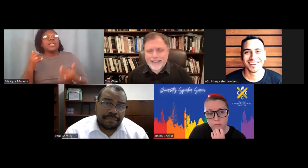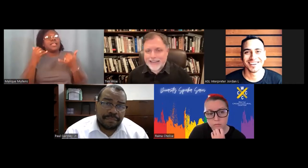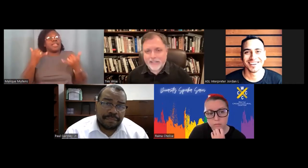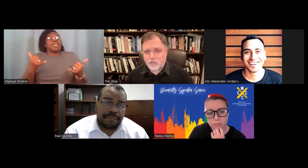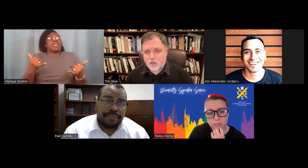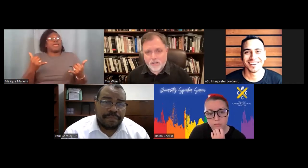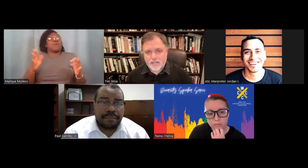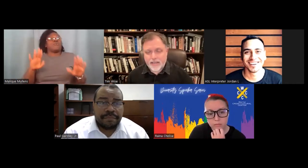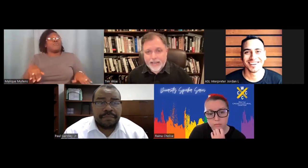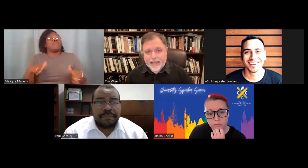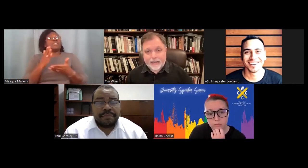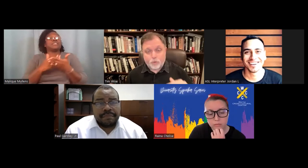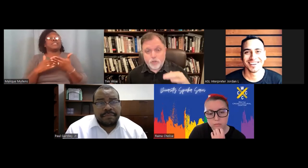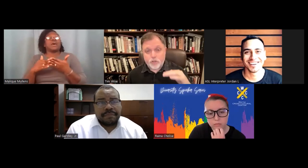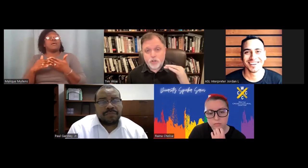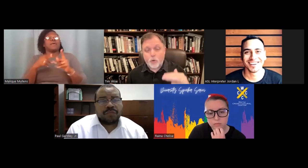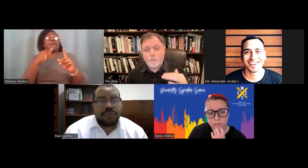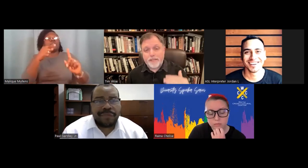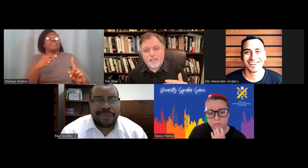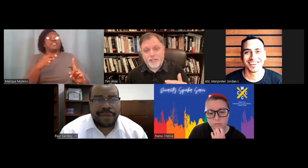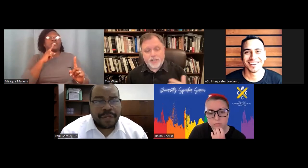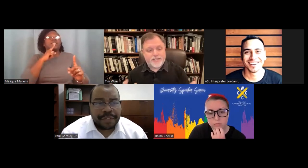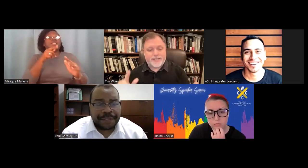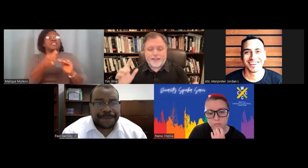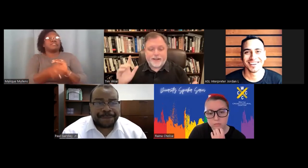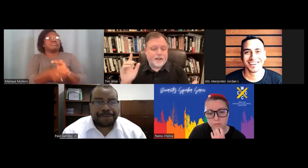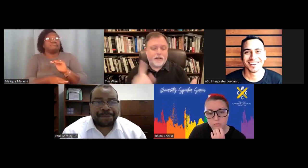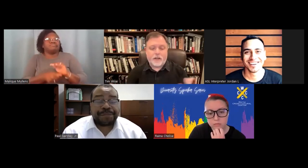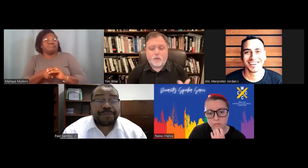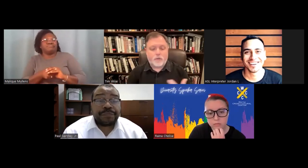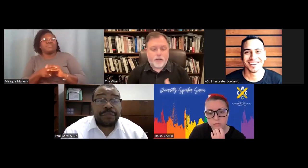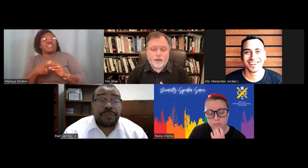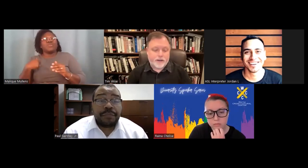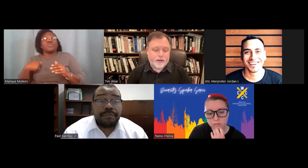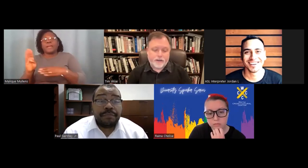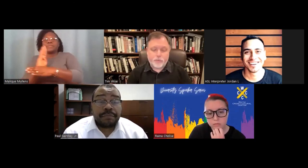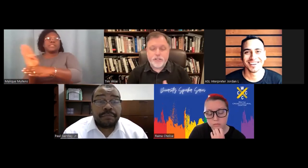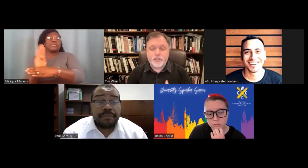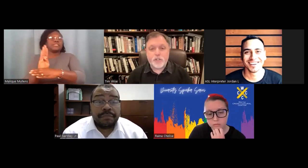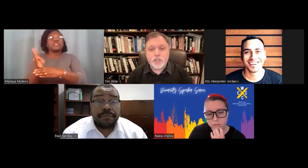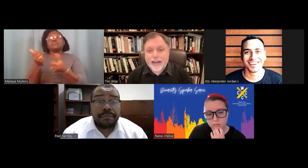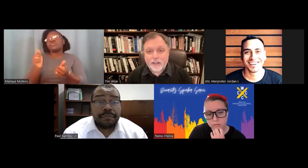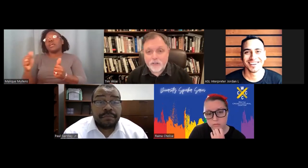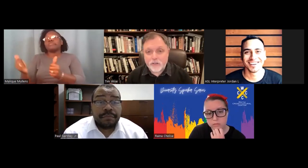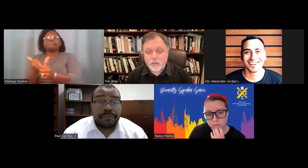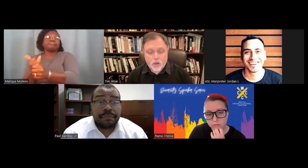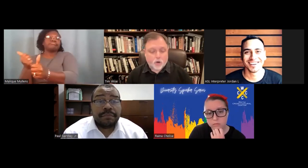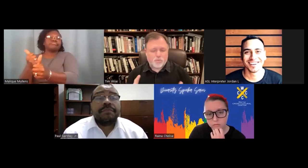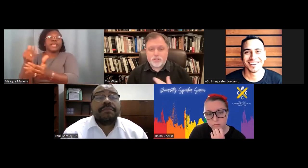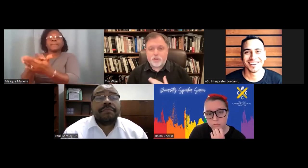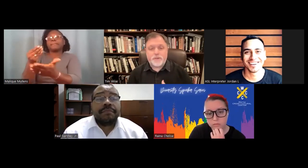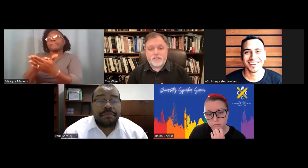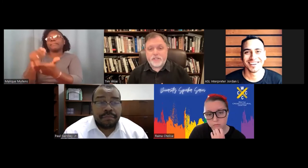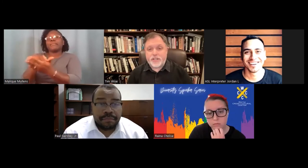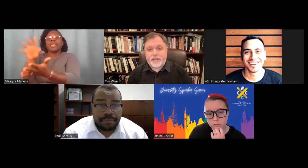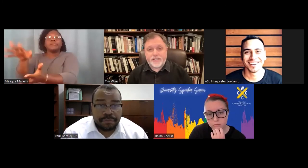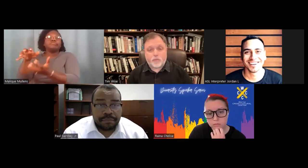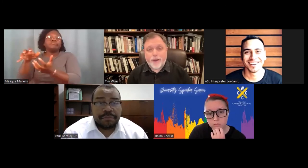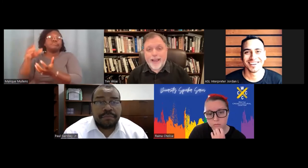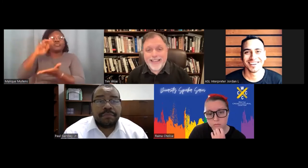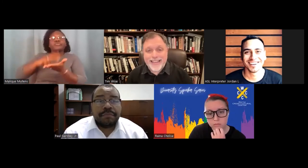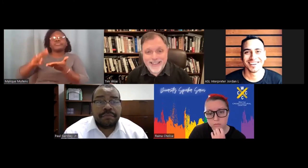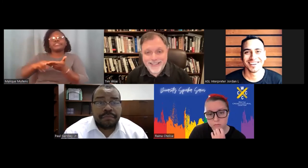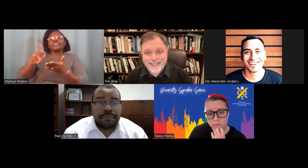lot of that gets lost. And we're so busy chasing, you know, research dollars, or we're so busy